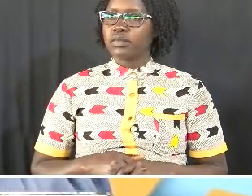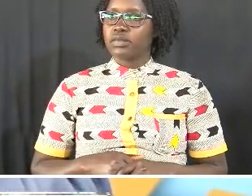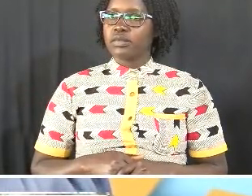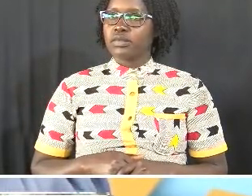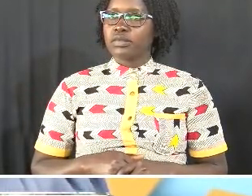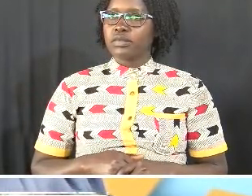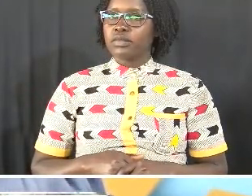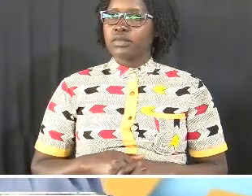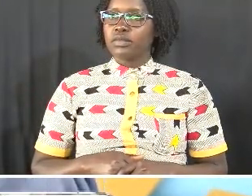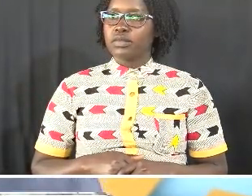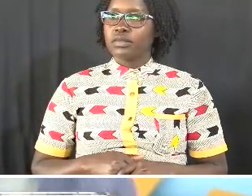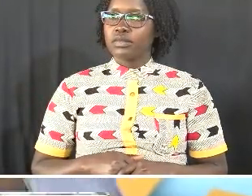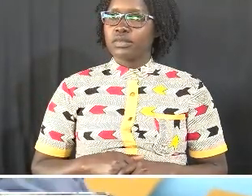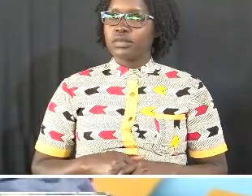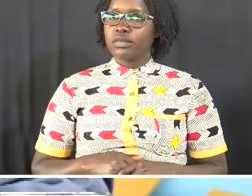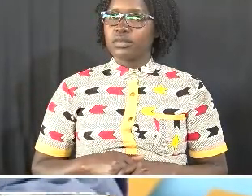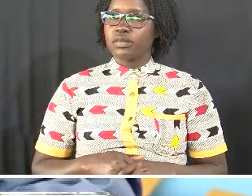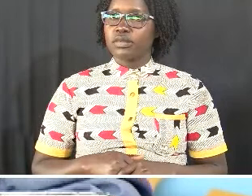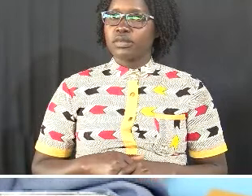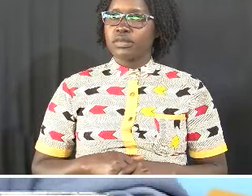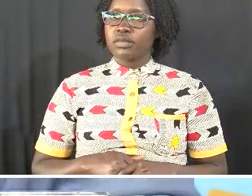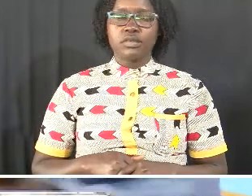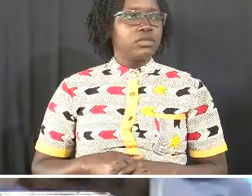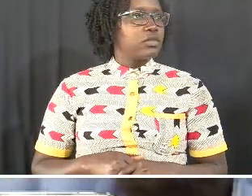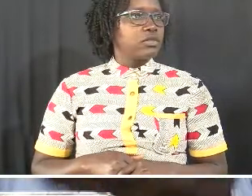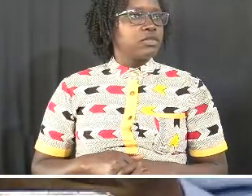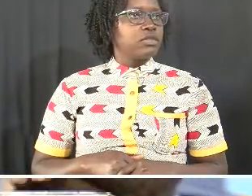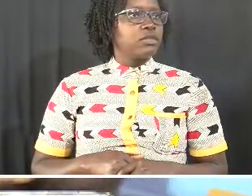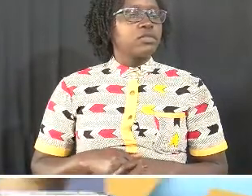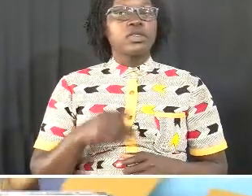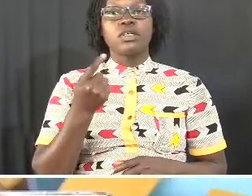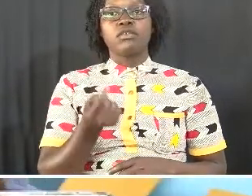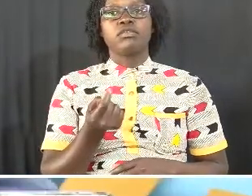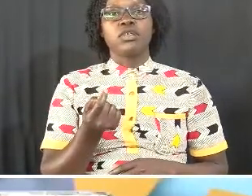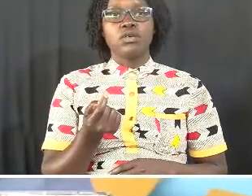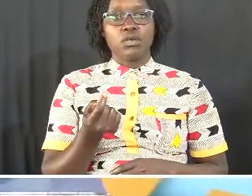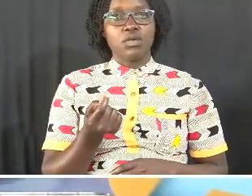about AUA. I've requested pastor. I brought some few